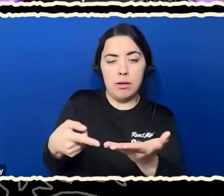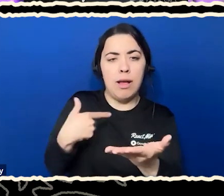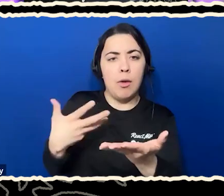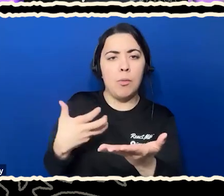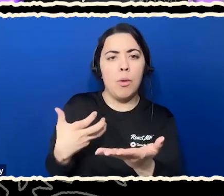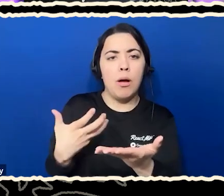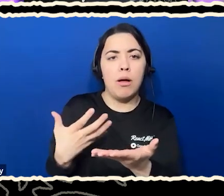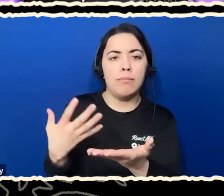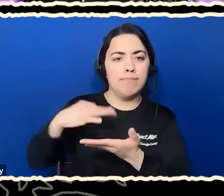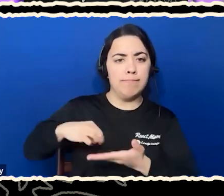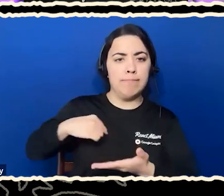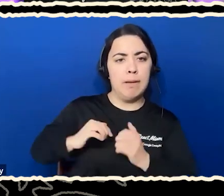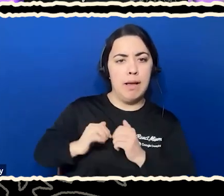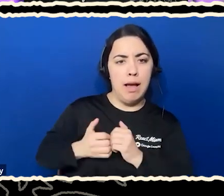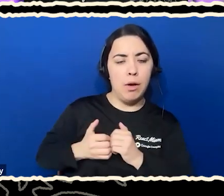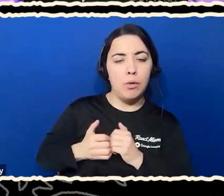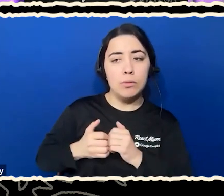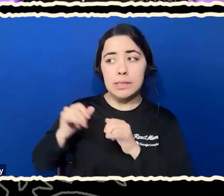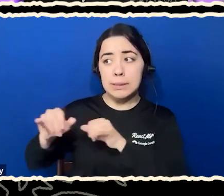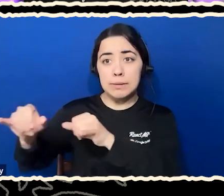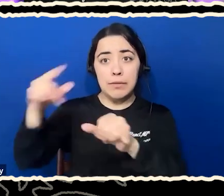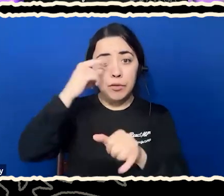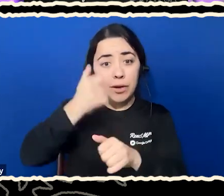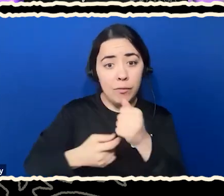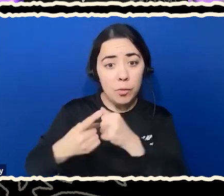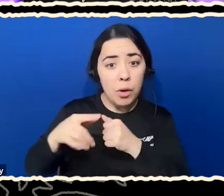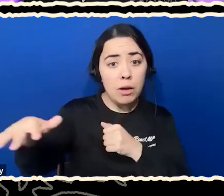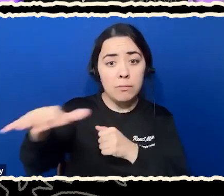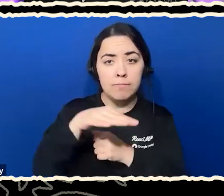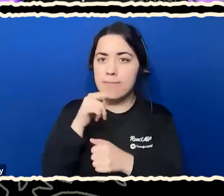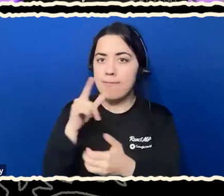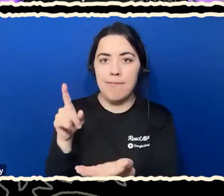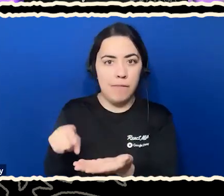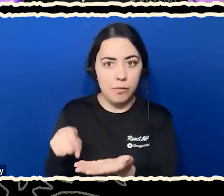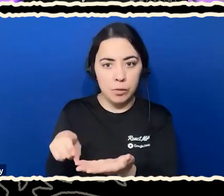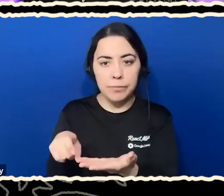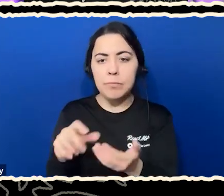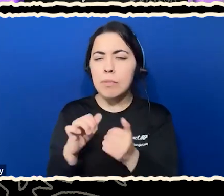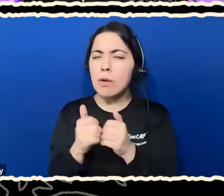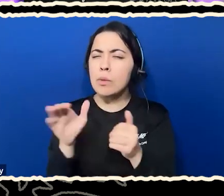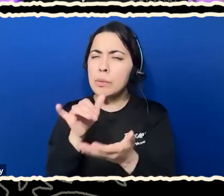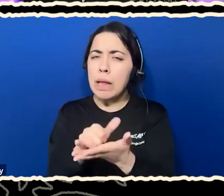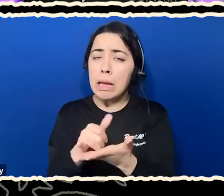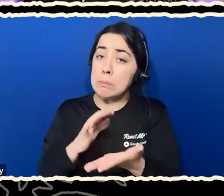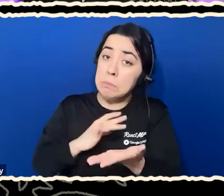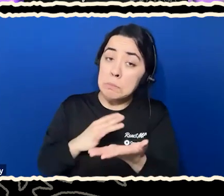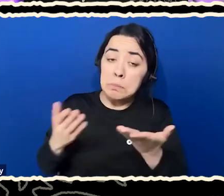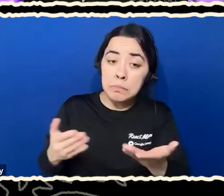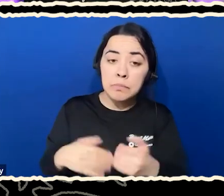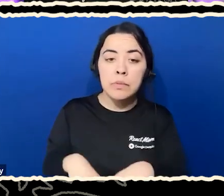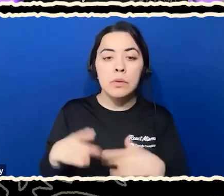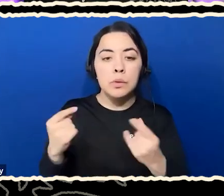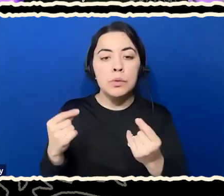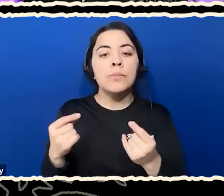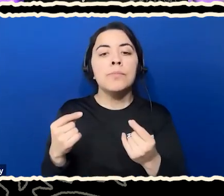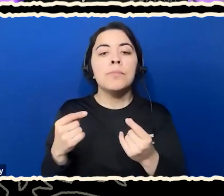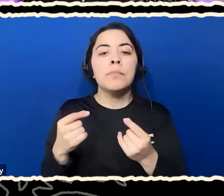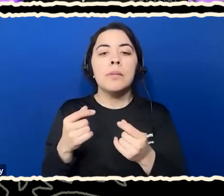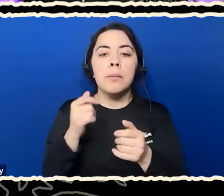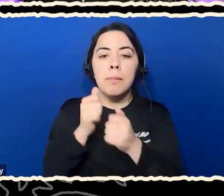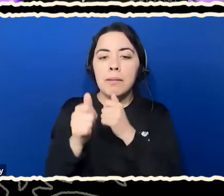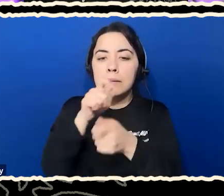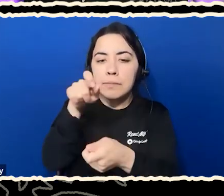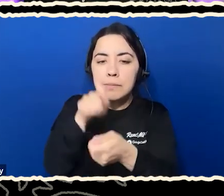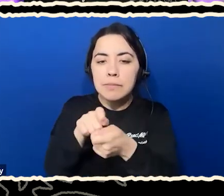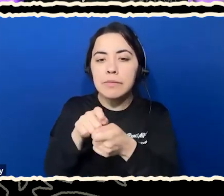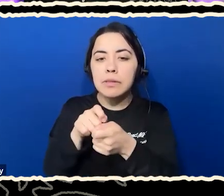everyone. That's pretty cool. So how do we do this? We need to pass specific metadata that the clients use to instantiate iframes